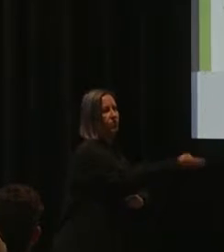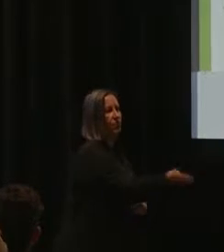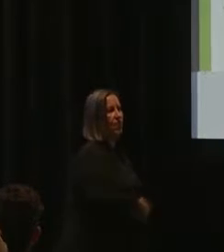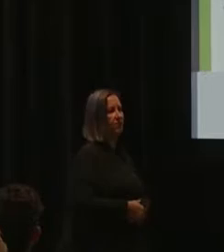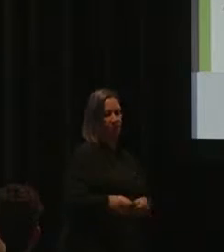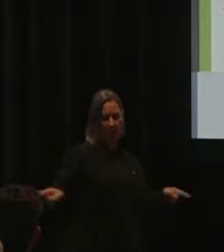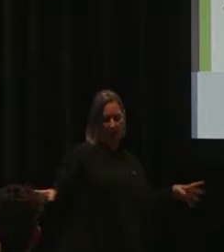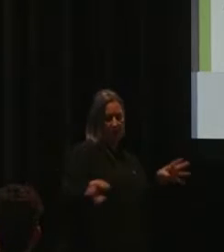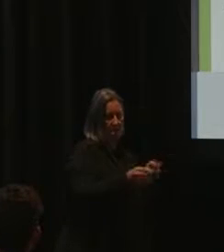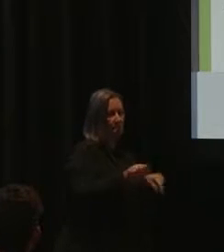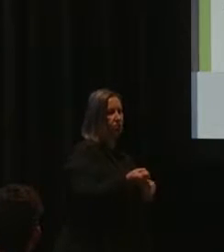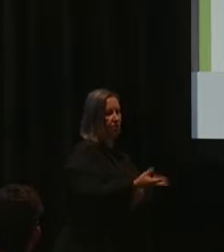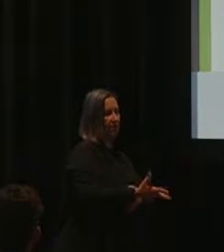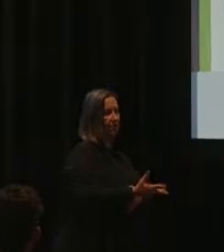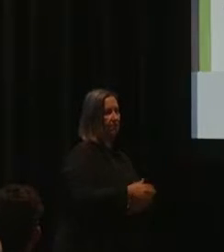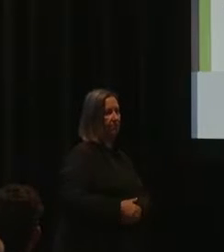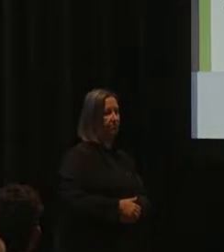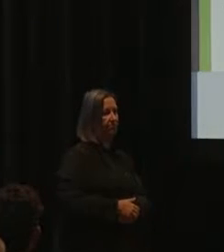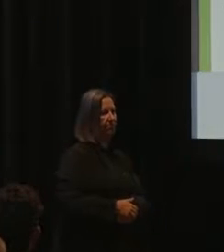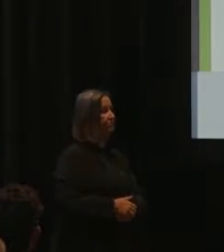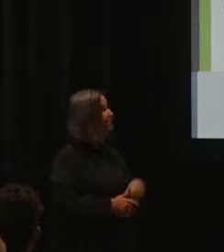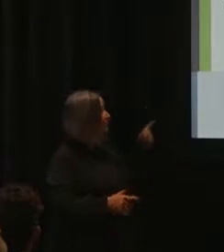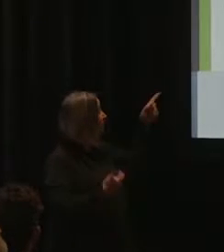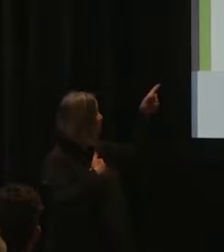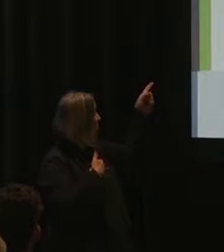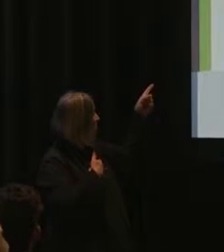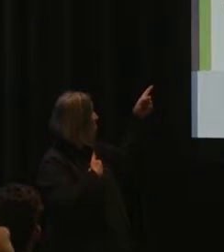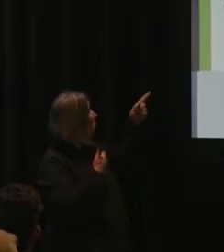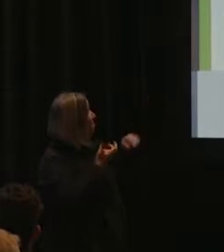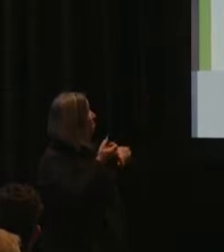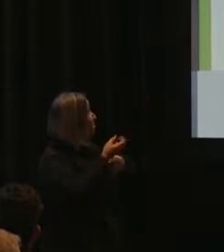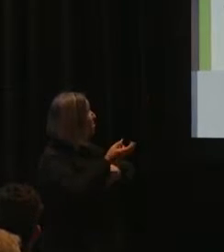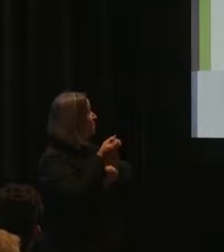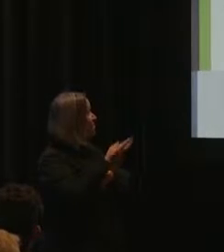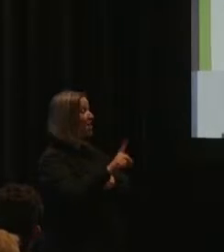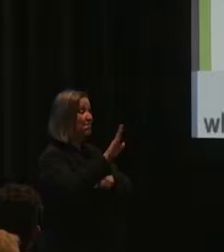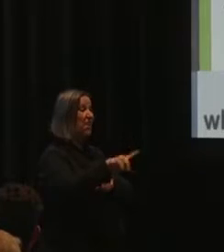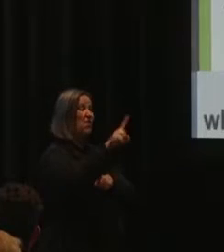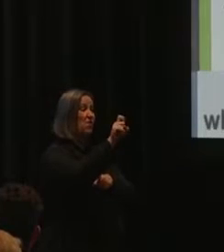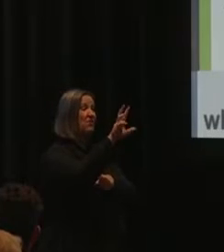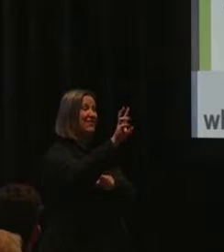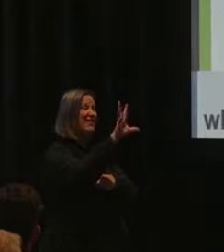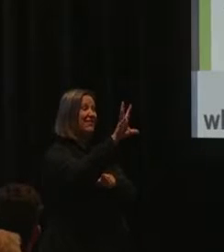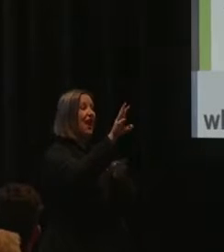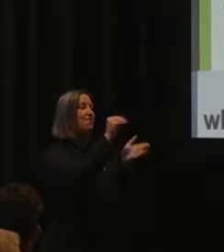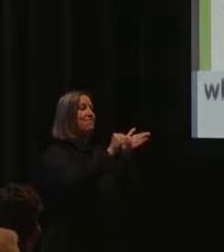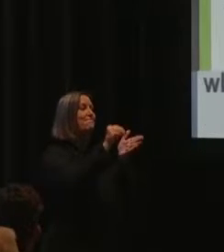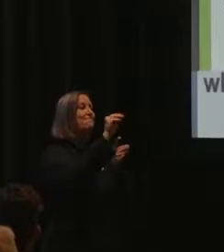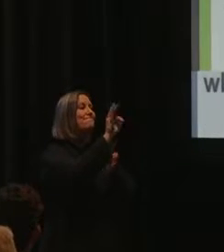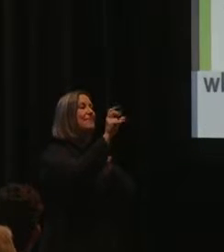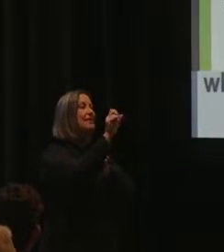$165 billion equivalent that we're throwing away annually when we throw food away. We could be